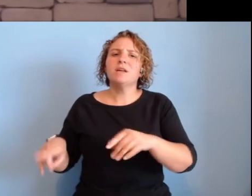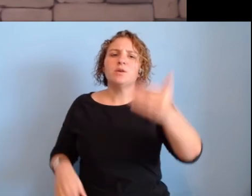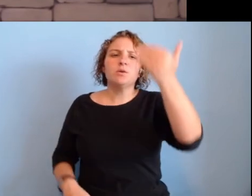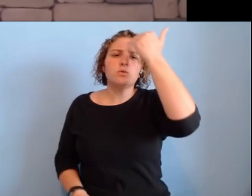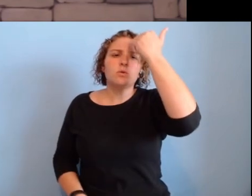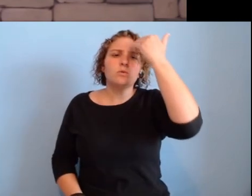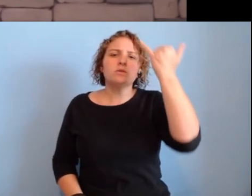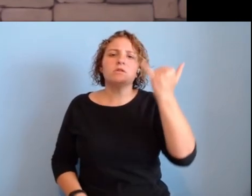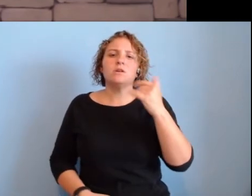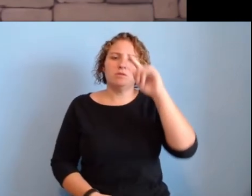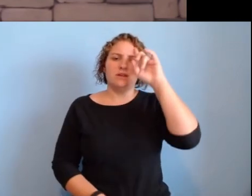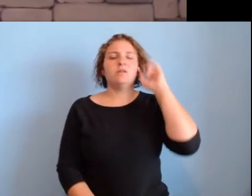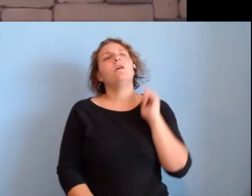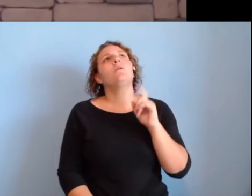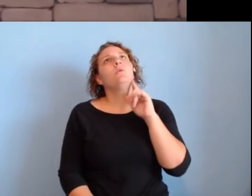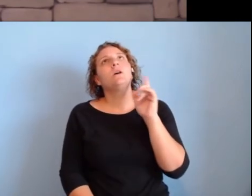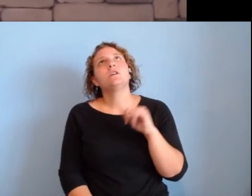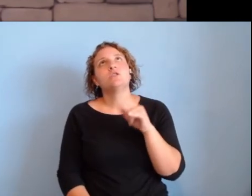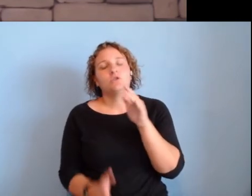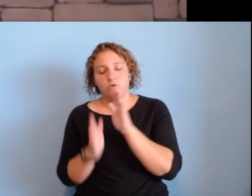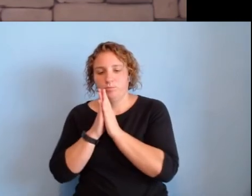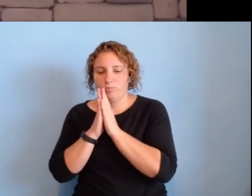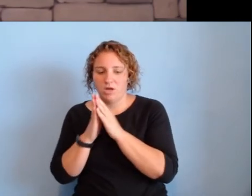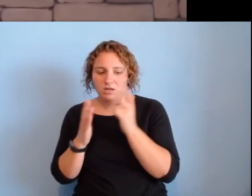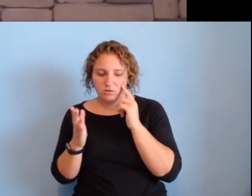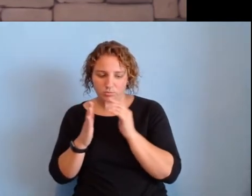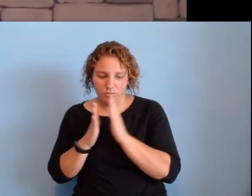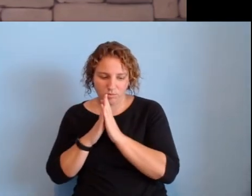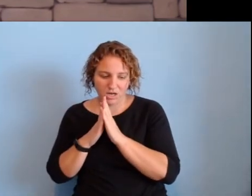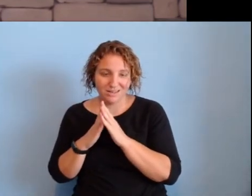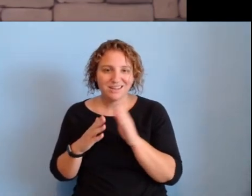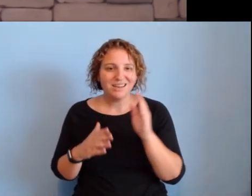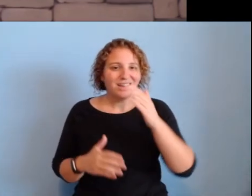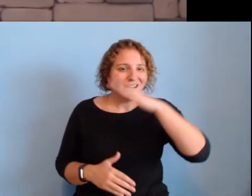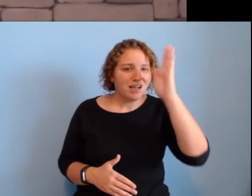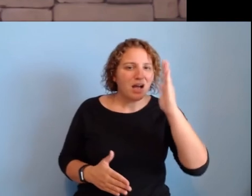here and you're like, well, I should have prayed, should have prayed, I should have taken my chance. He knew you'd be here.